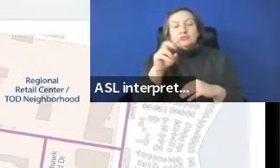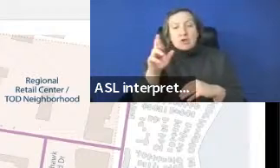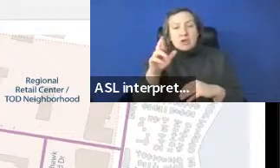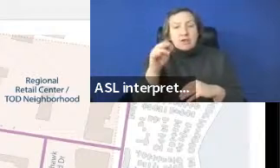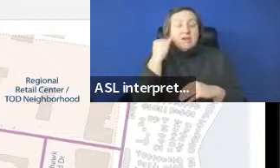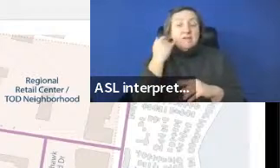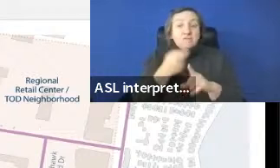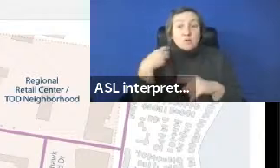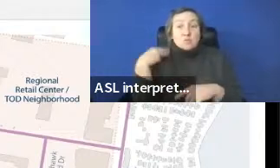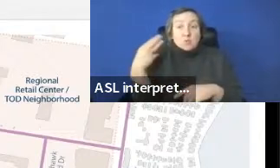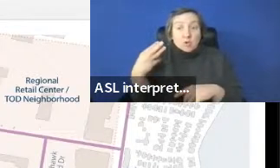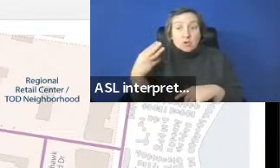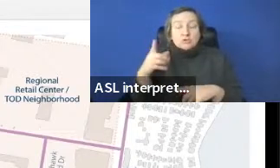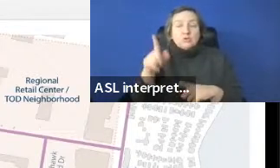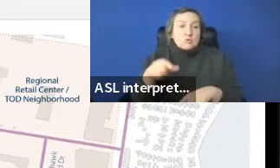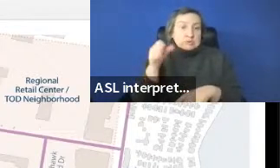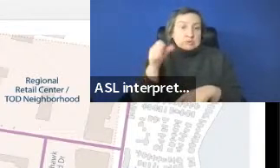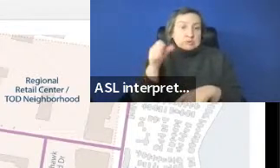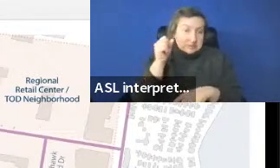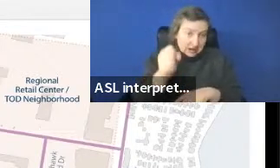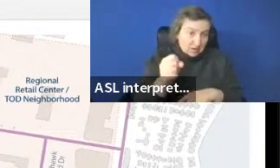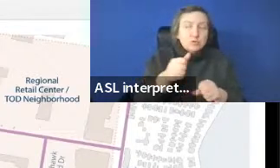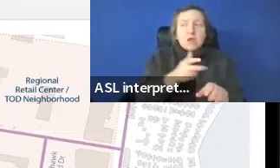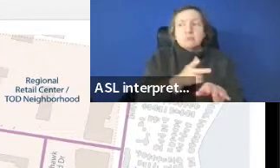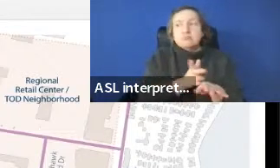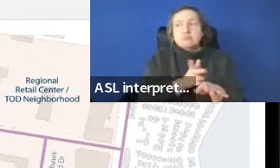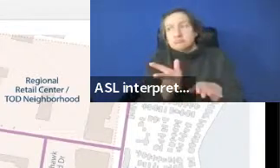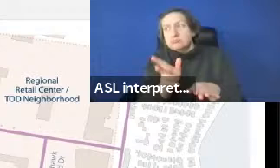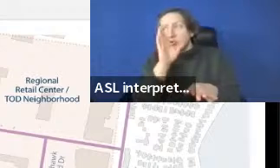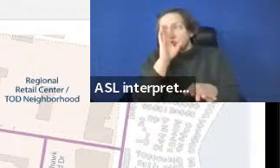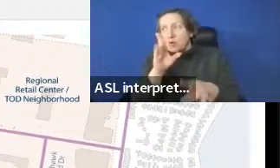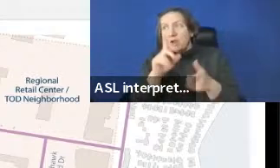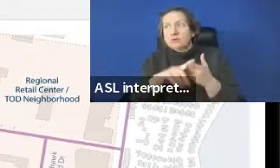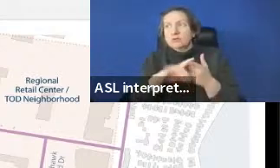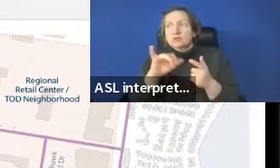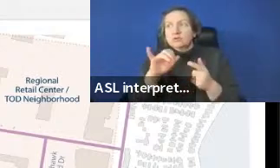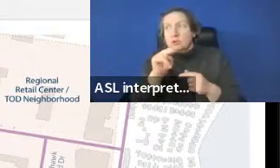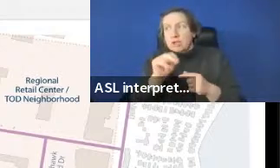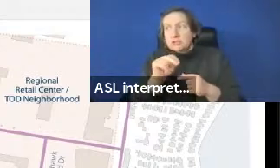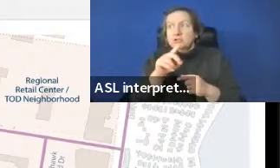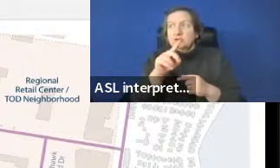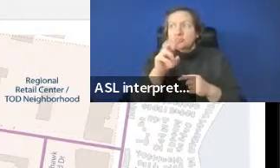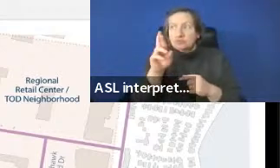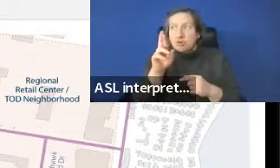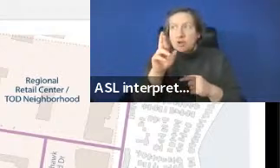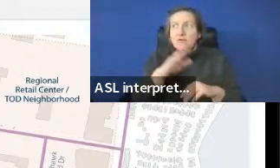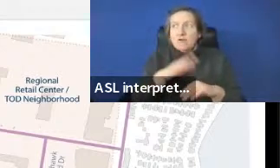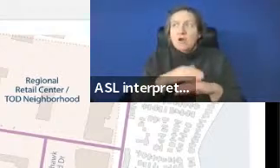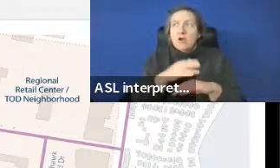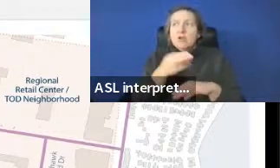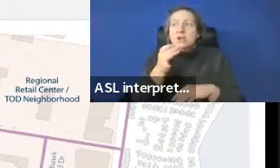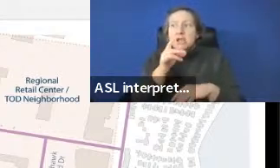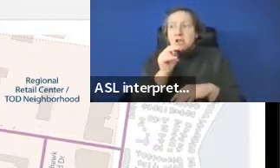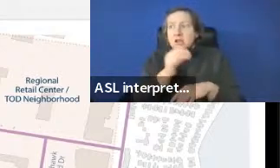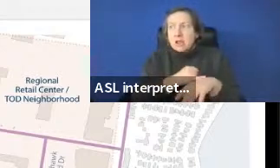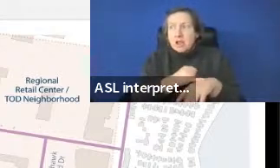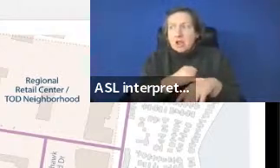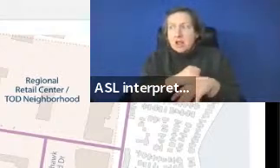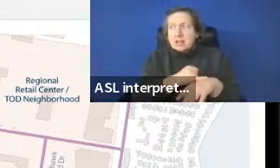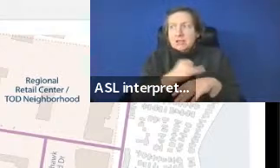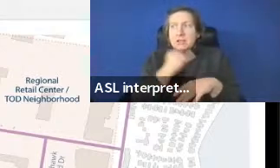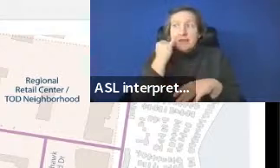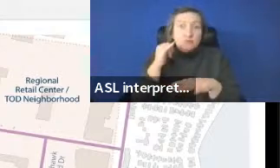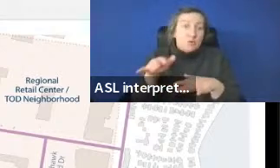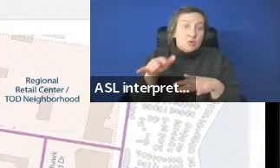Washington southbound, you can get off and get directly to Jansen Drive onto Hayden Island. If you're leaving the island